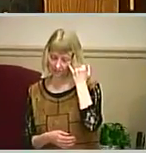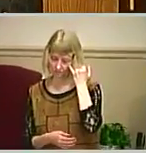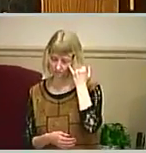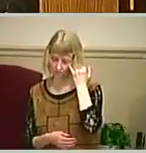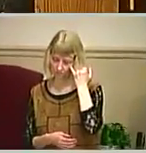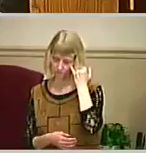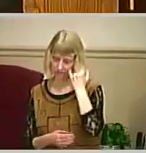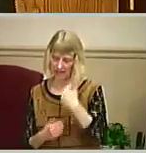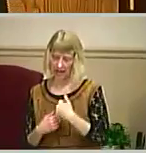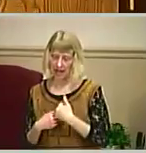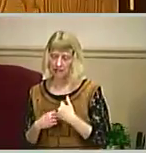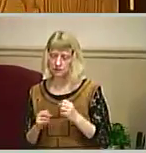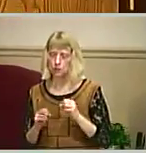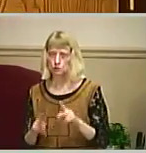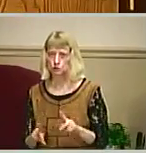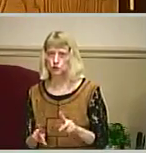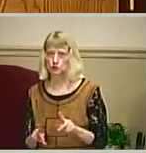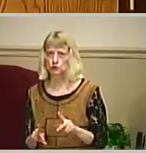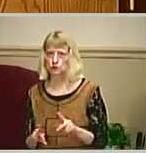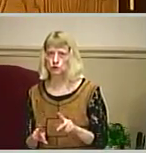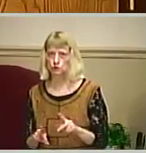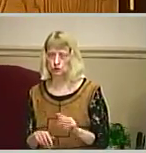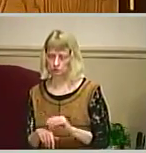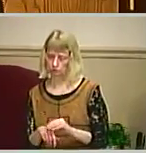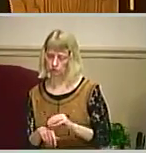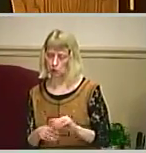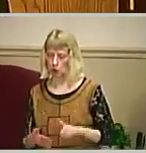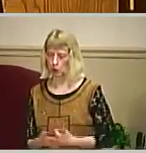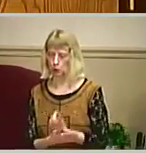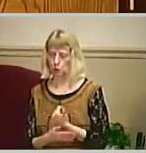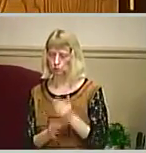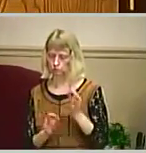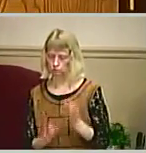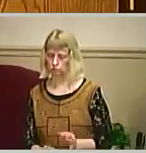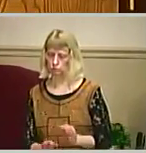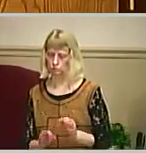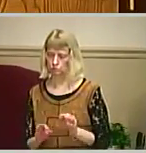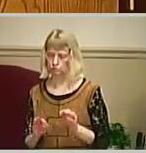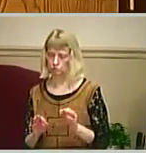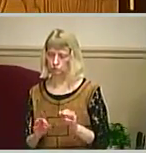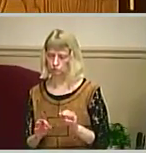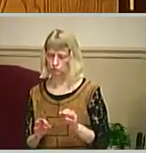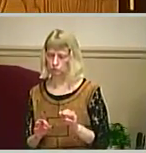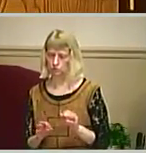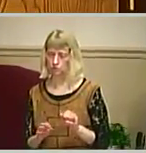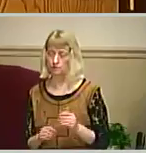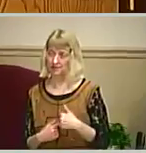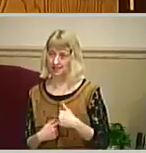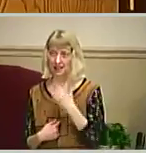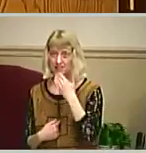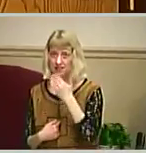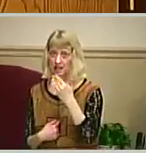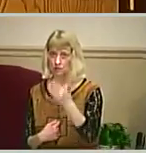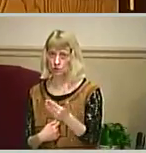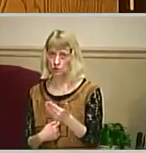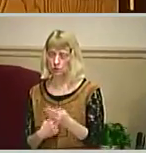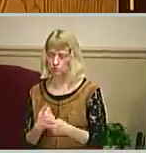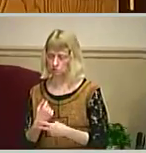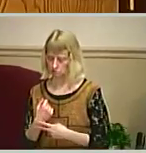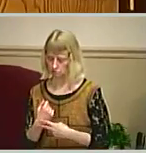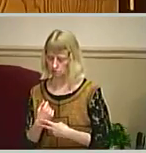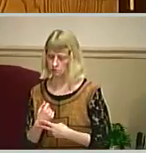he does have the opportunity to recommend new justices, I'm thankful that for what we know, there'll be